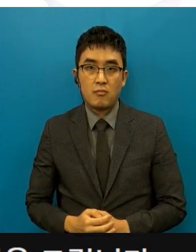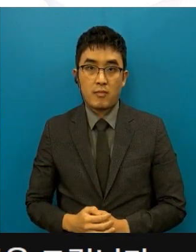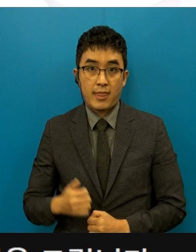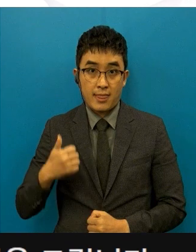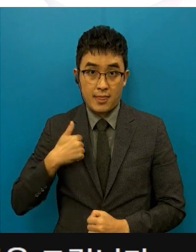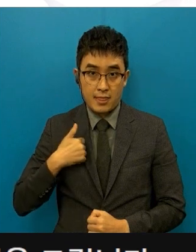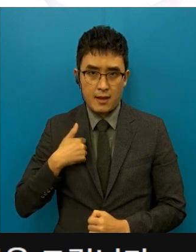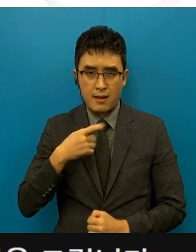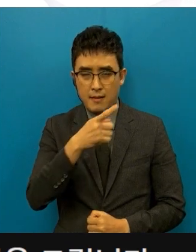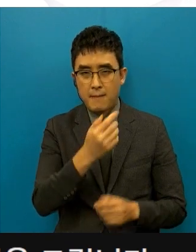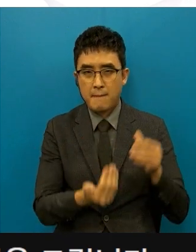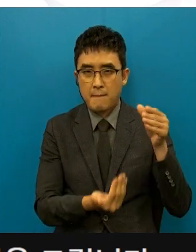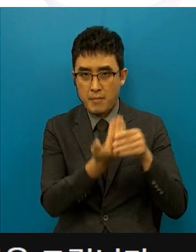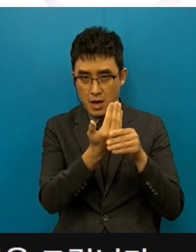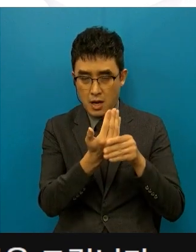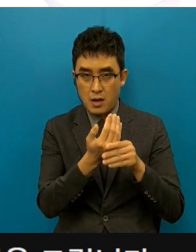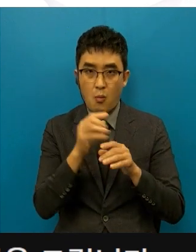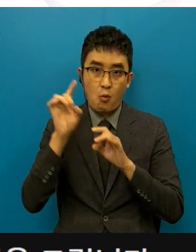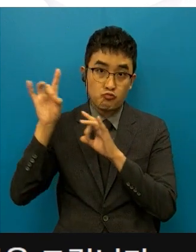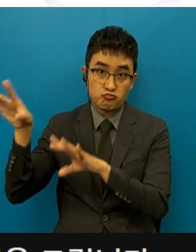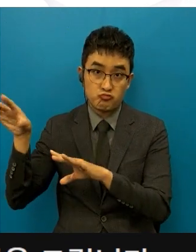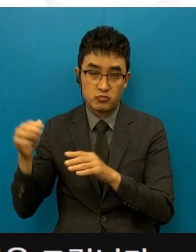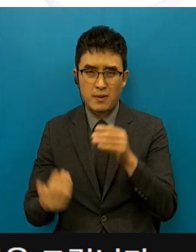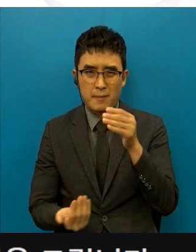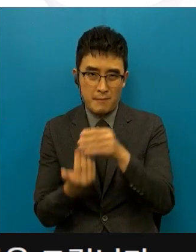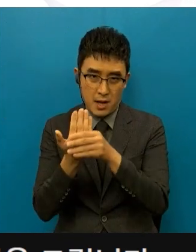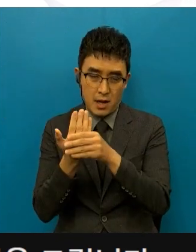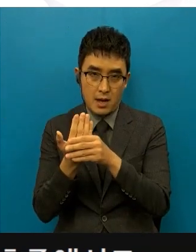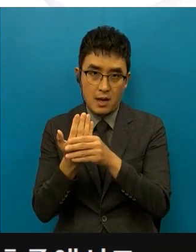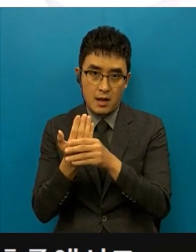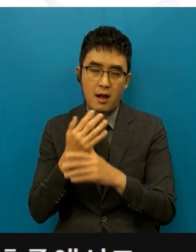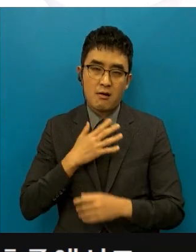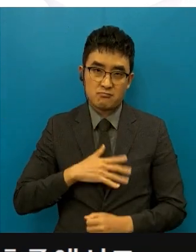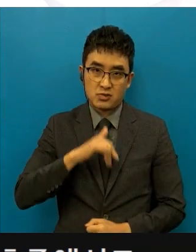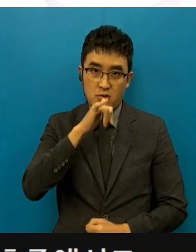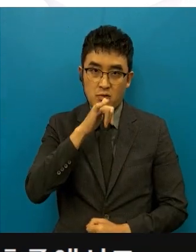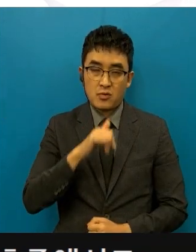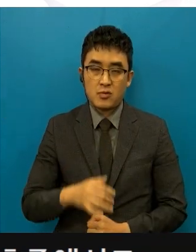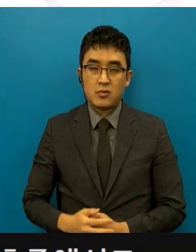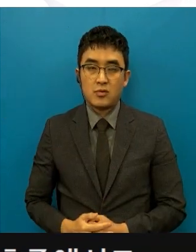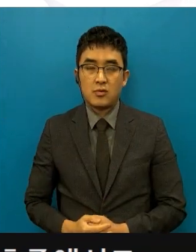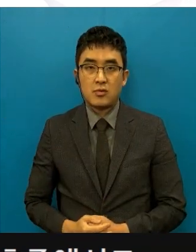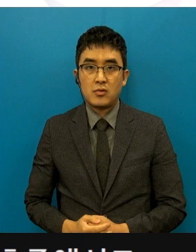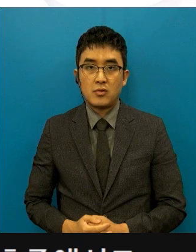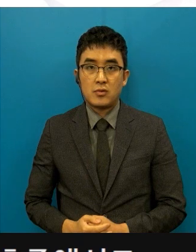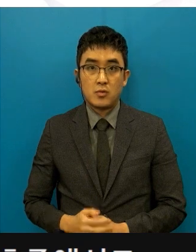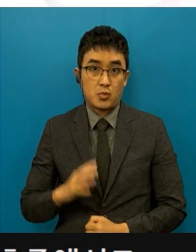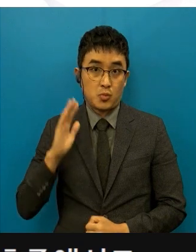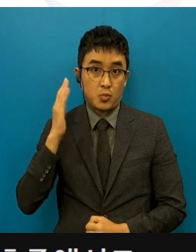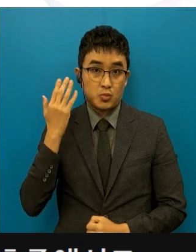Australia. Actually, when I wrote my recent papers, I checked.